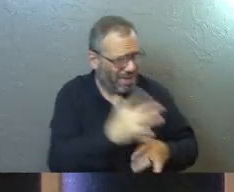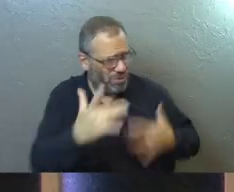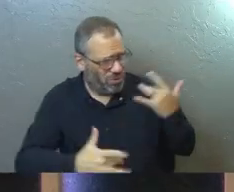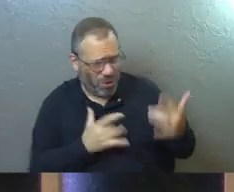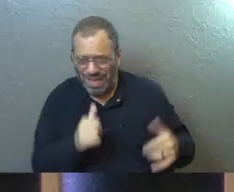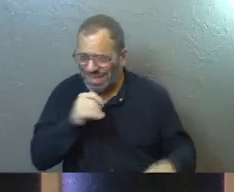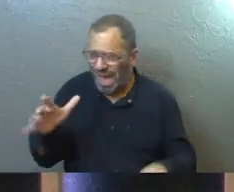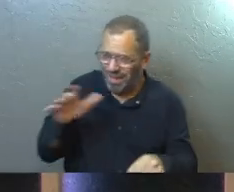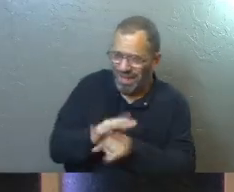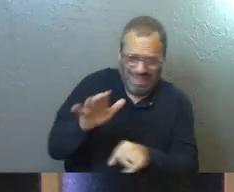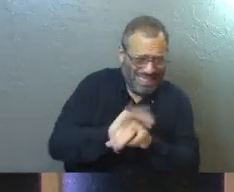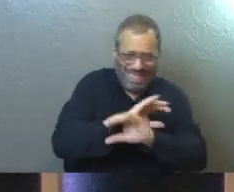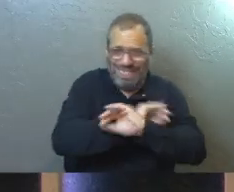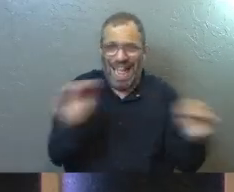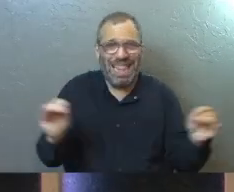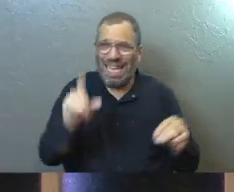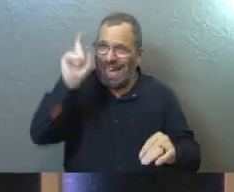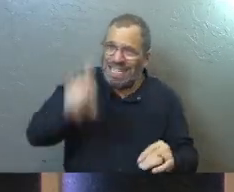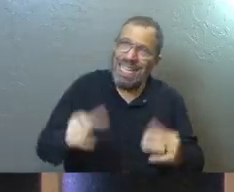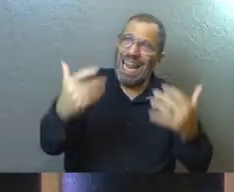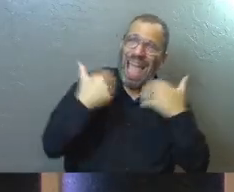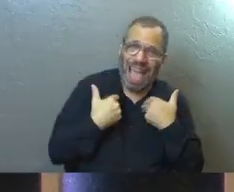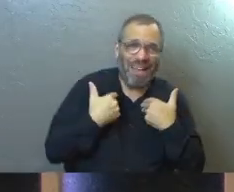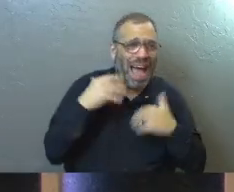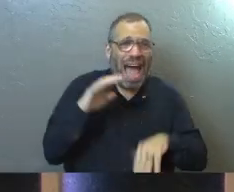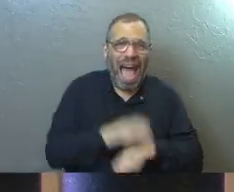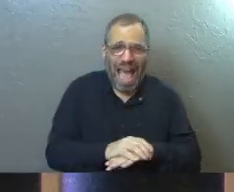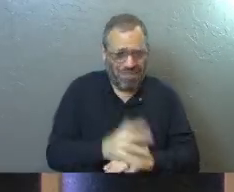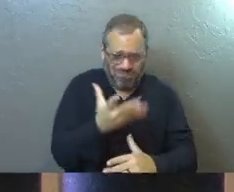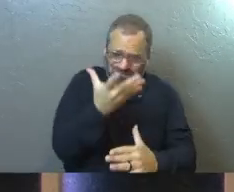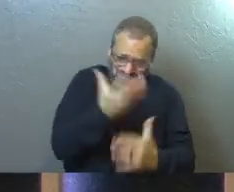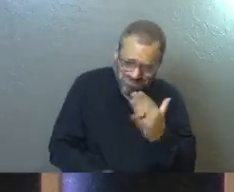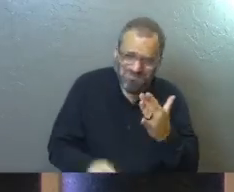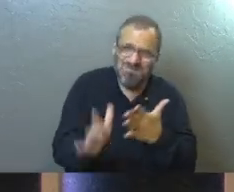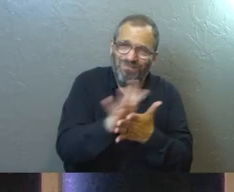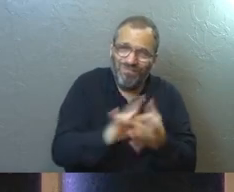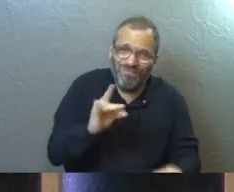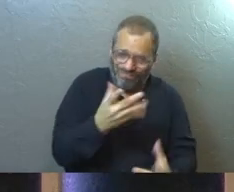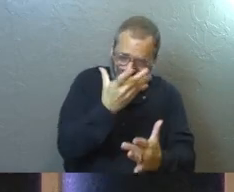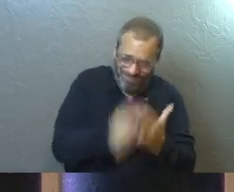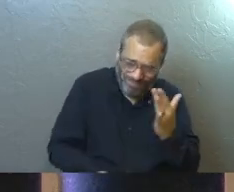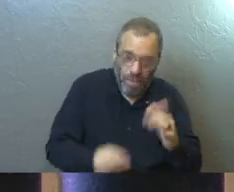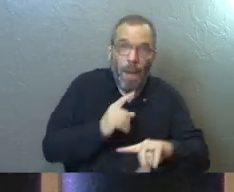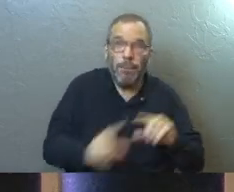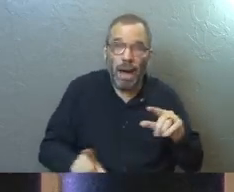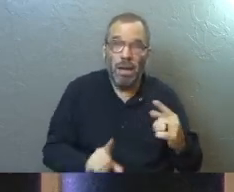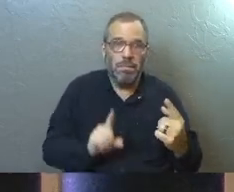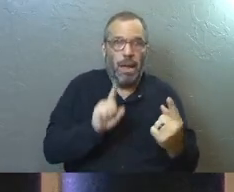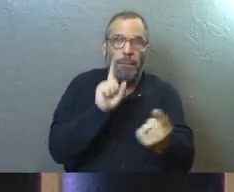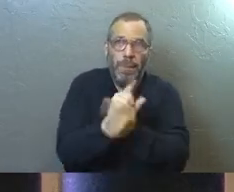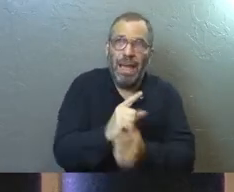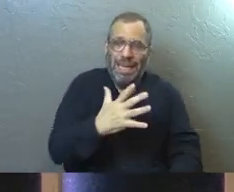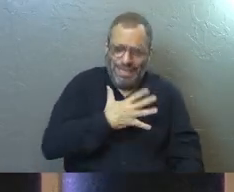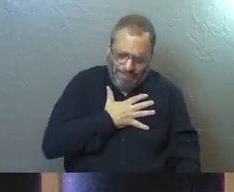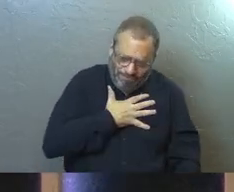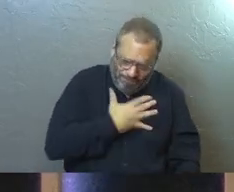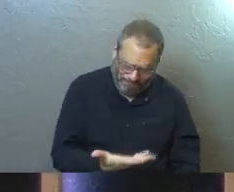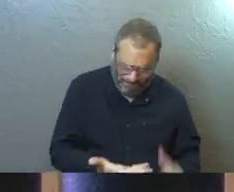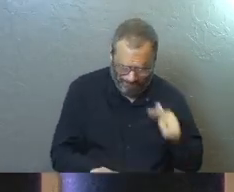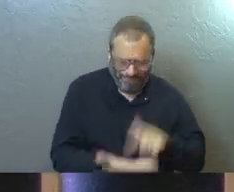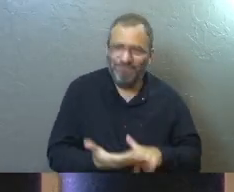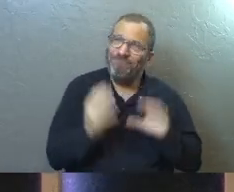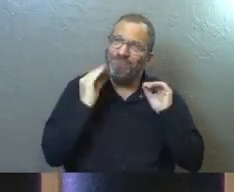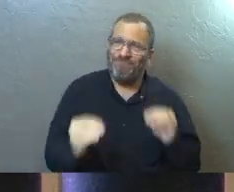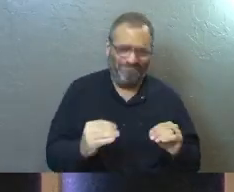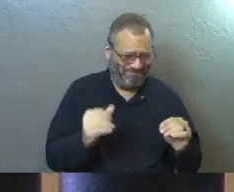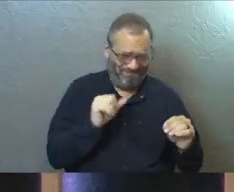joy. I don't have enough of any of the things that I need to have. I'm poor in spirit. But it's when I come and I admit that to